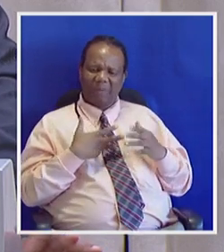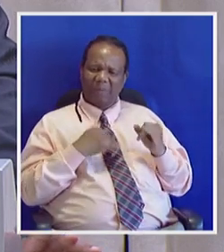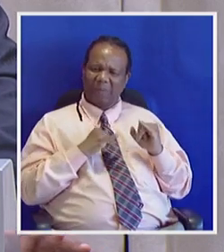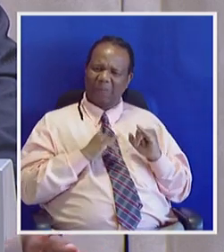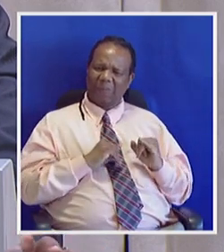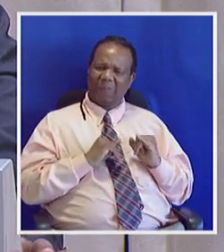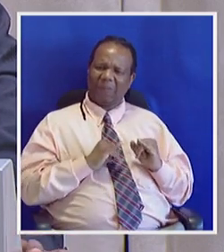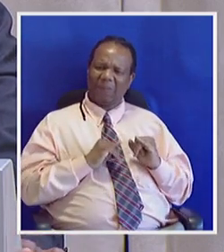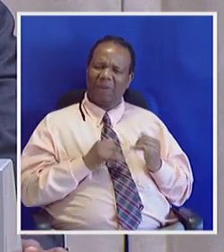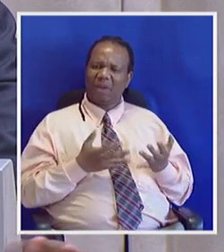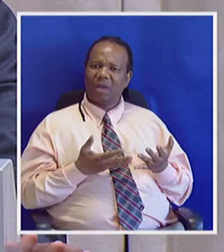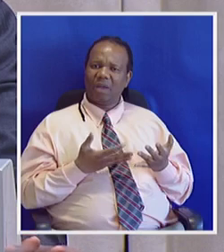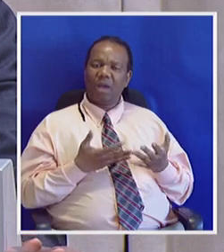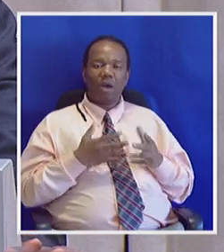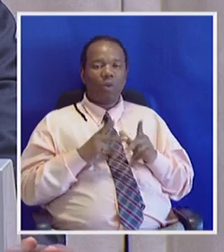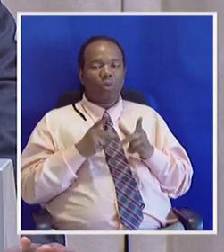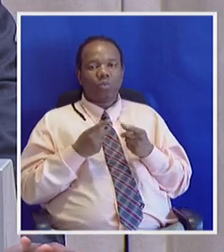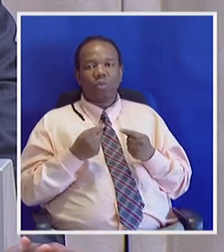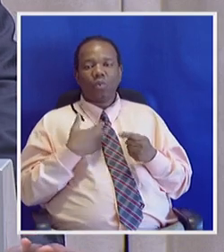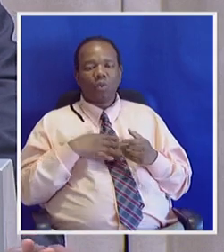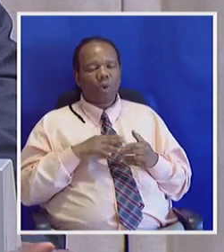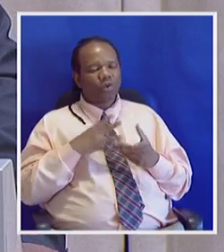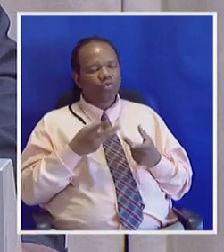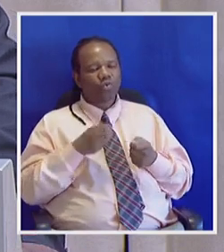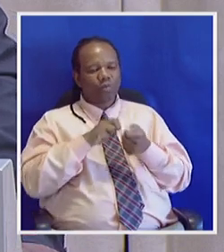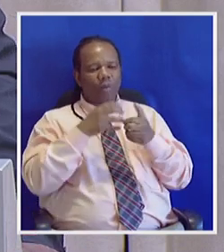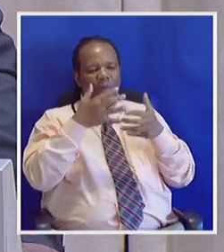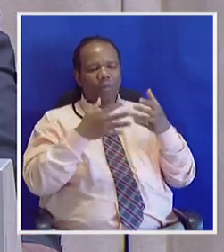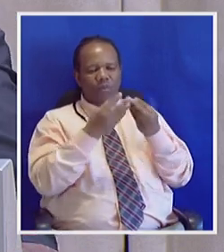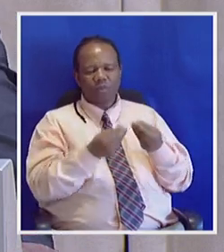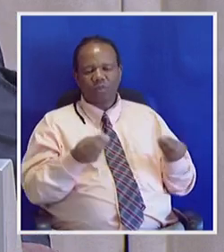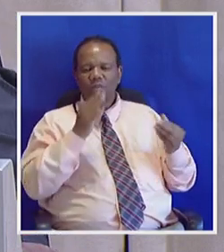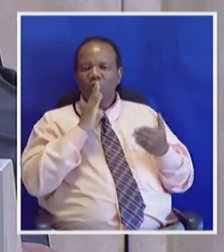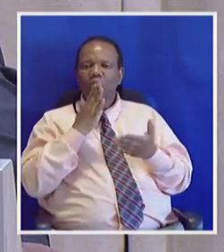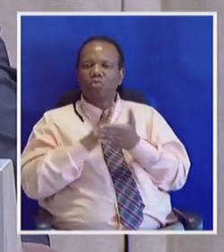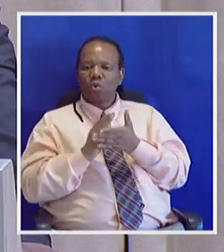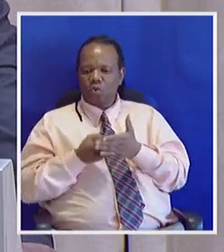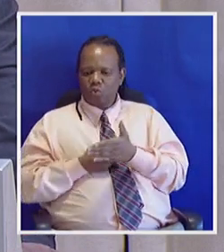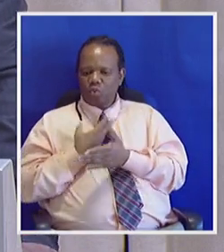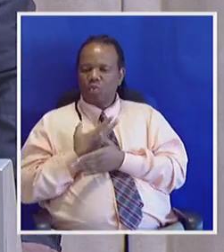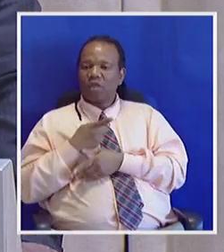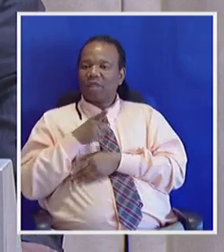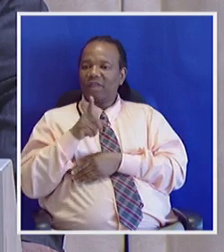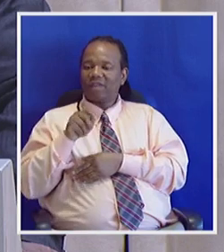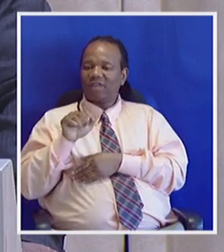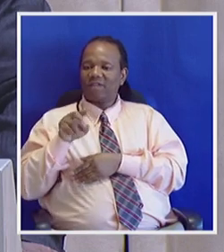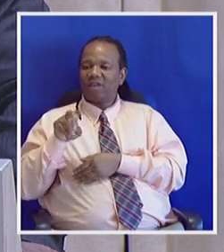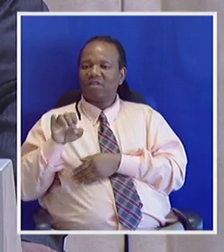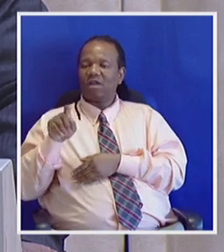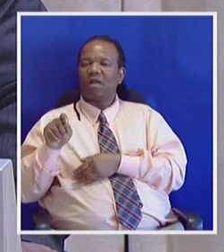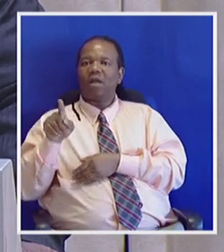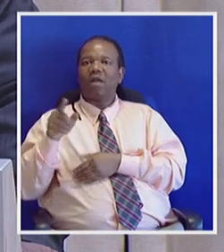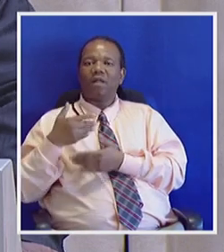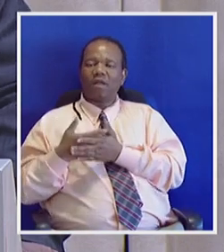intention is to resolve all of them and to ensure that our young people who are in these TVET colleges get the